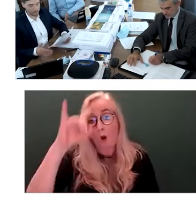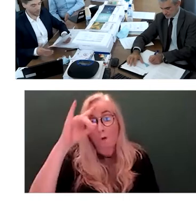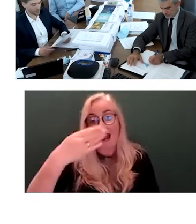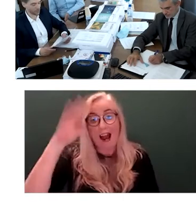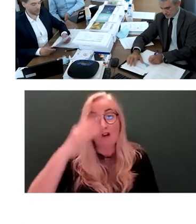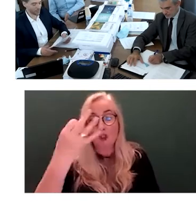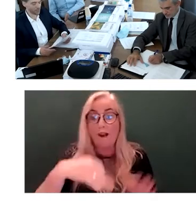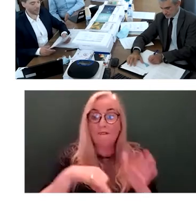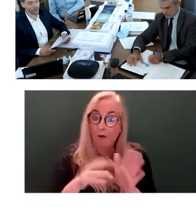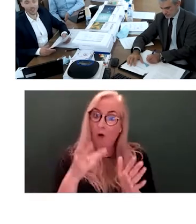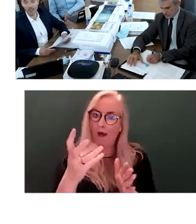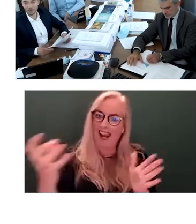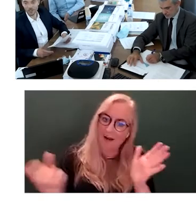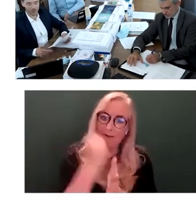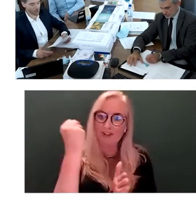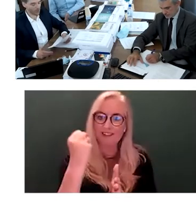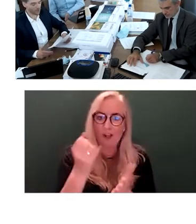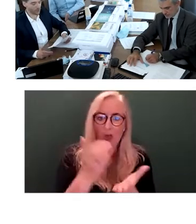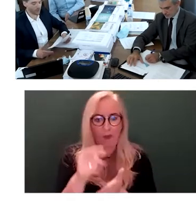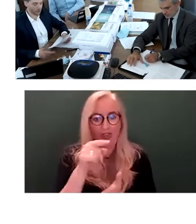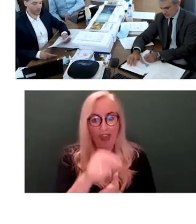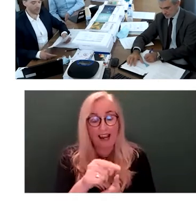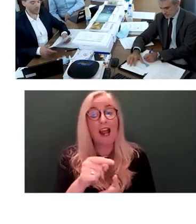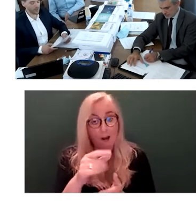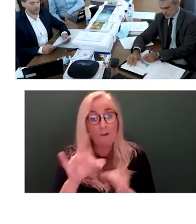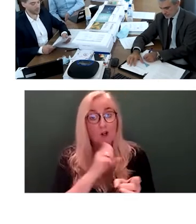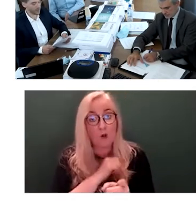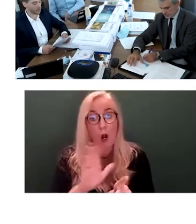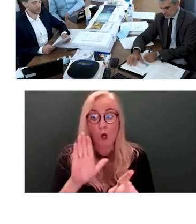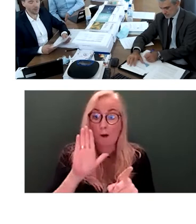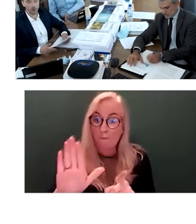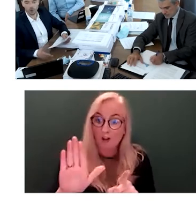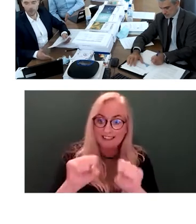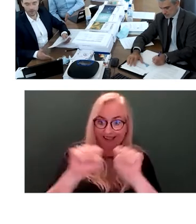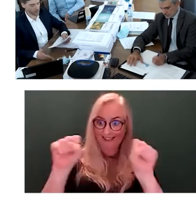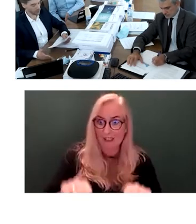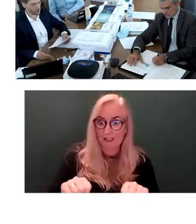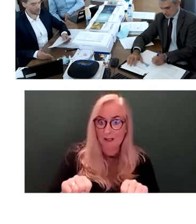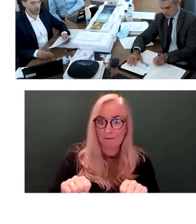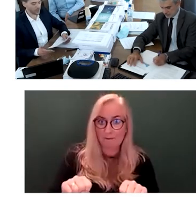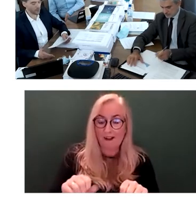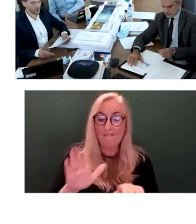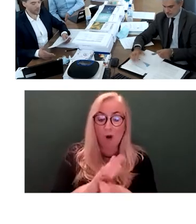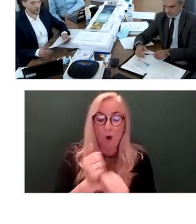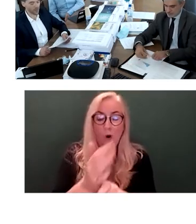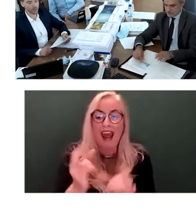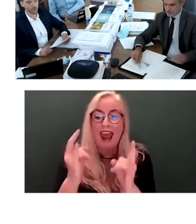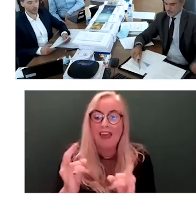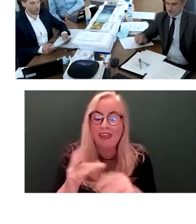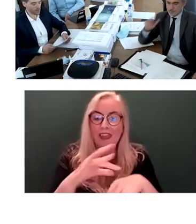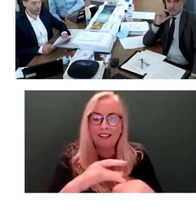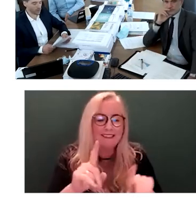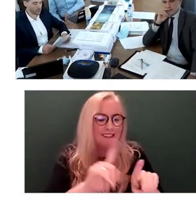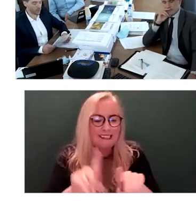be ambitious in this regard and really strive for an encompassing system that covers all health conditions, that covers all types